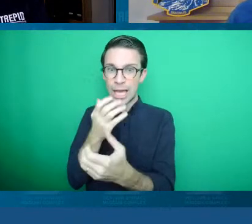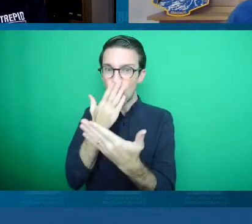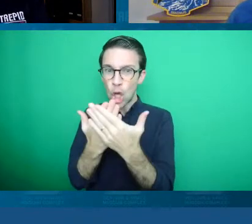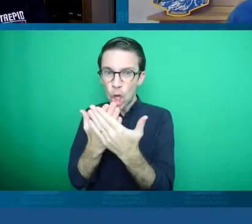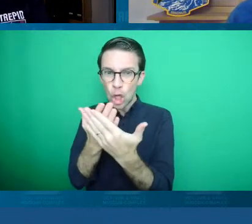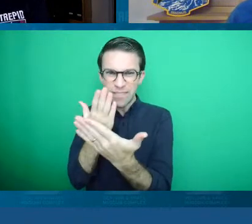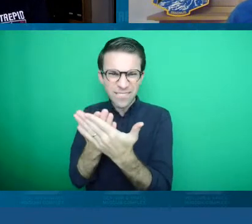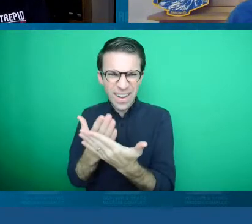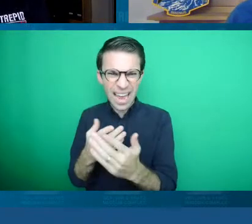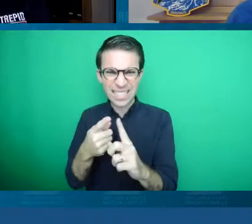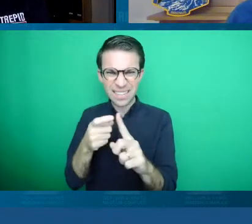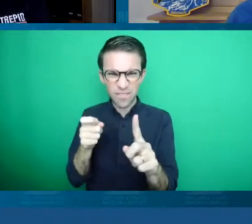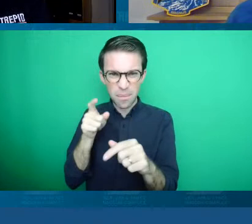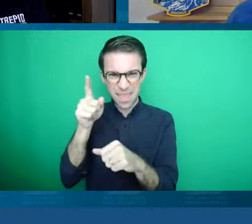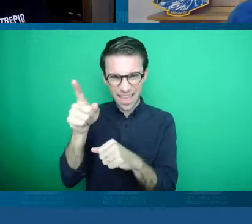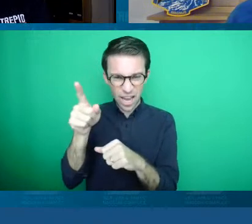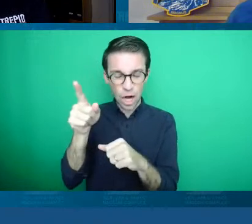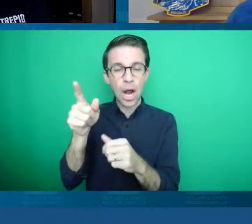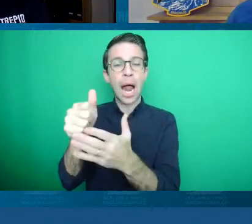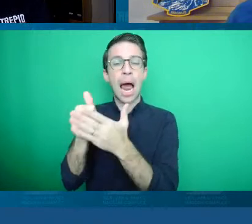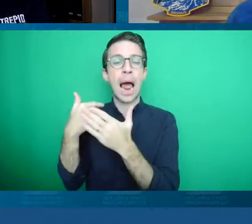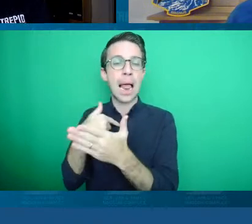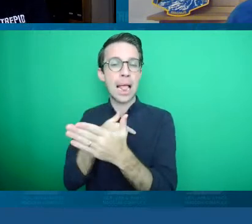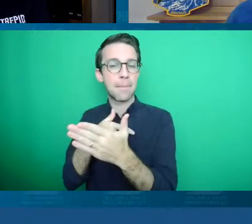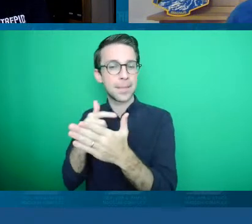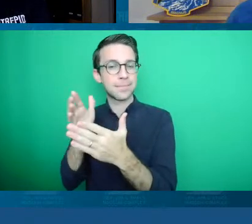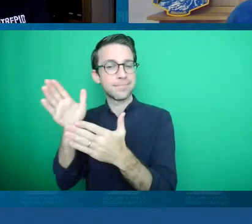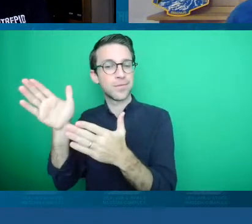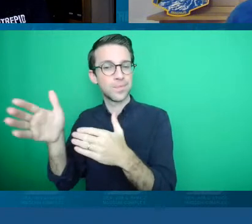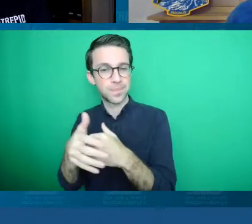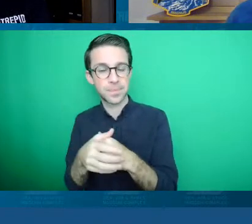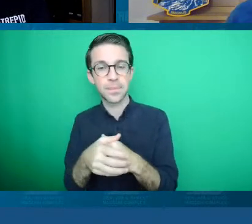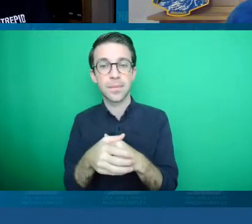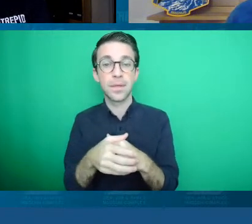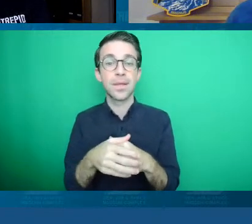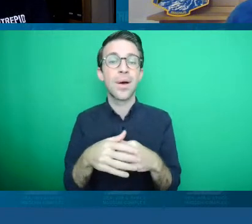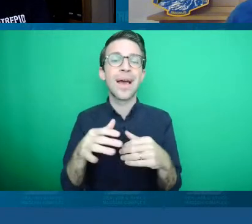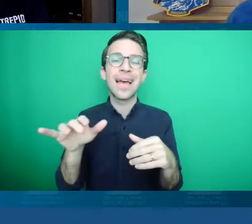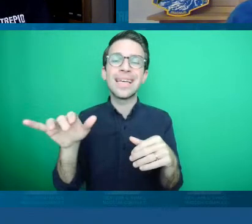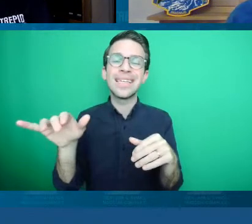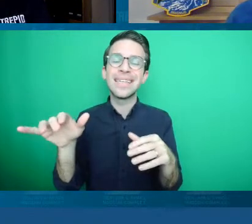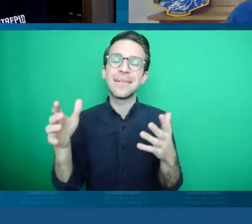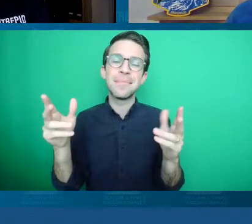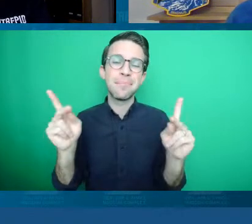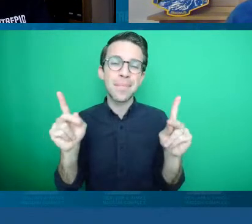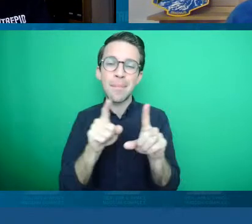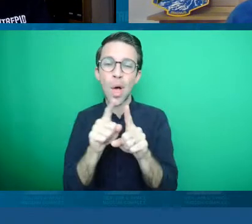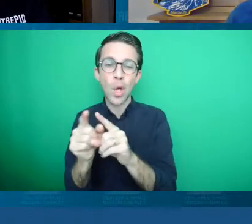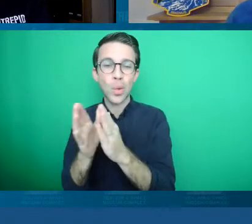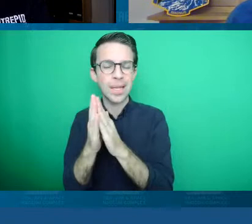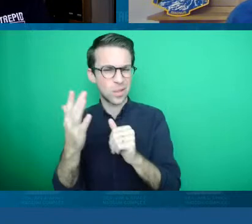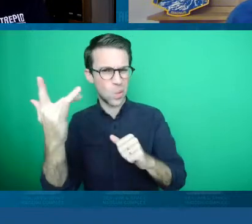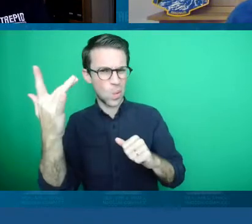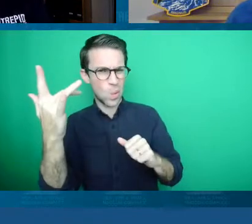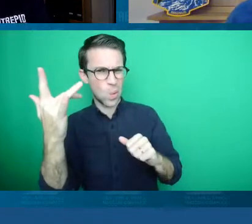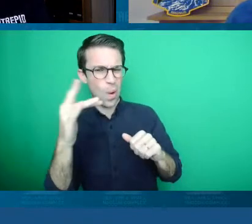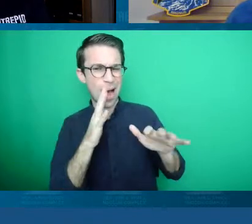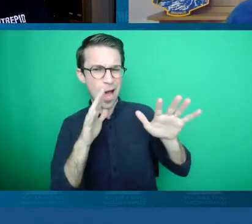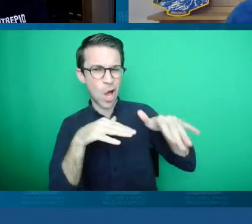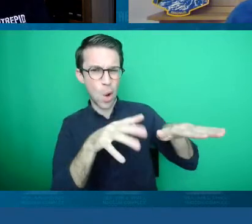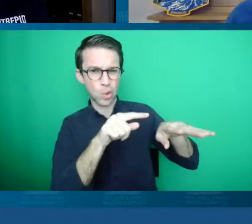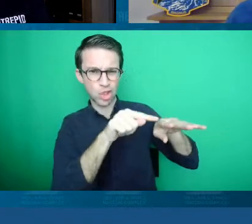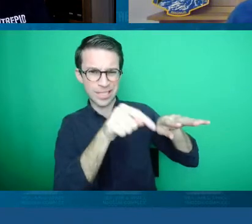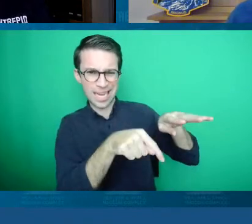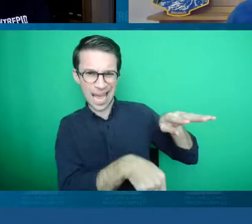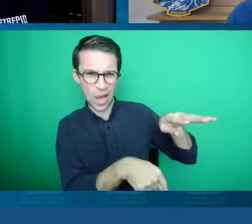we go forward. It's sort of like asking the question, why do we go diving in the ocean? You've been doing it for a long period of time. Don't we know everything?